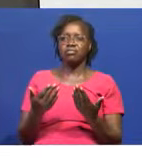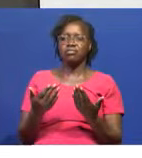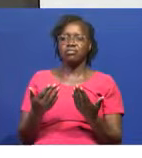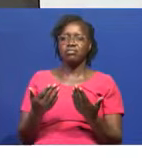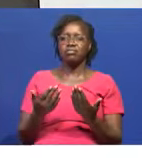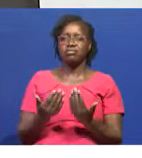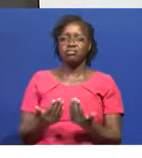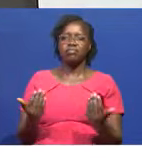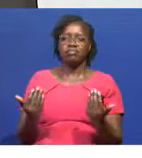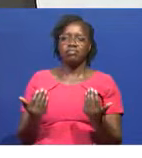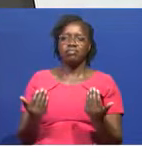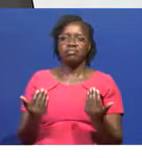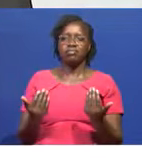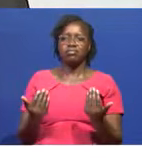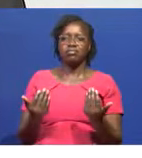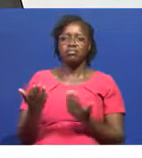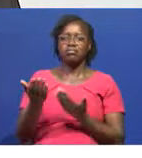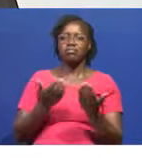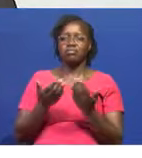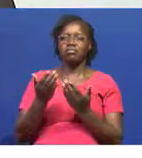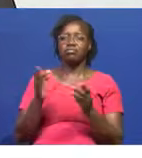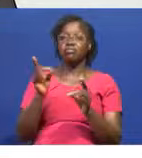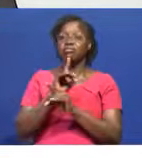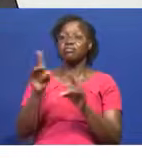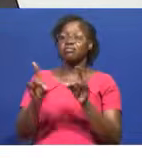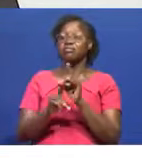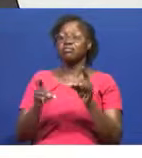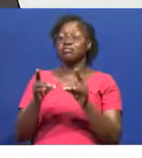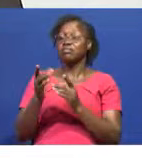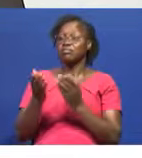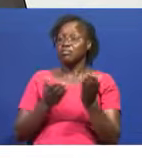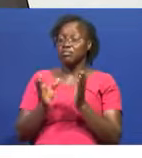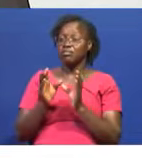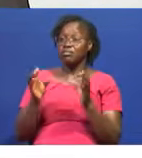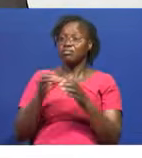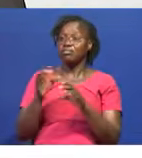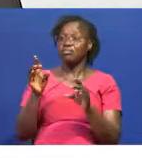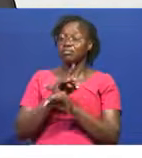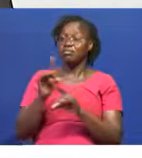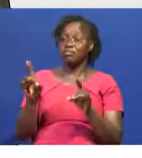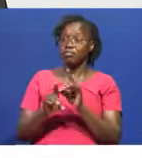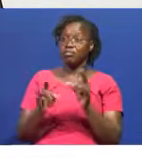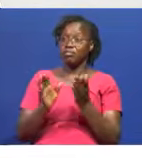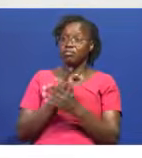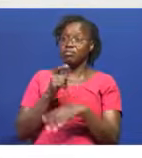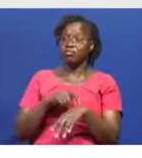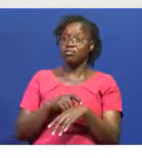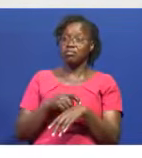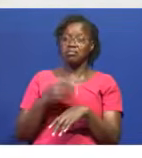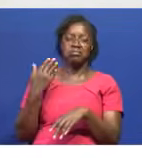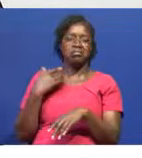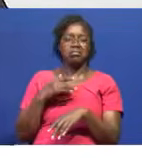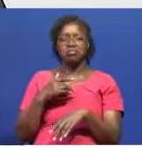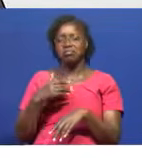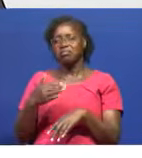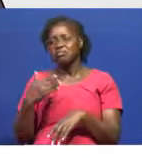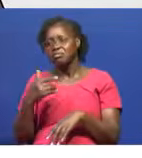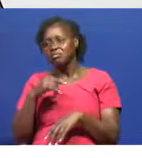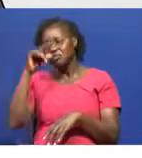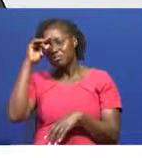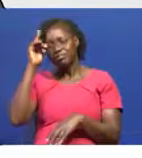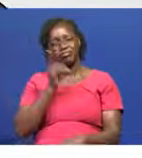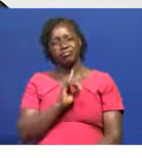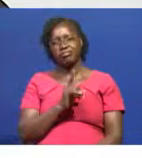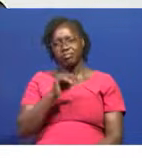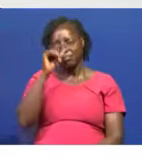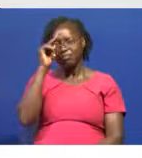Children, we see this, children business is everybody's business, in community, in everybody. And sometimes we don't want to see us keep on saying it's the government.